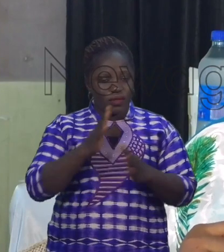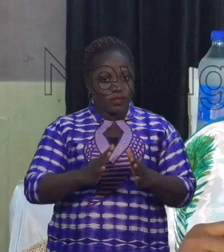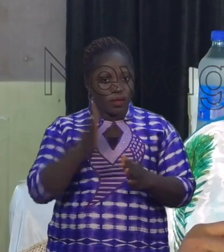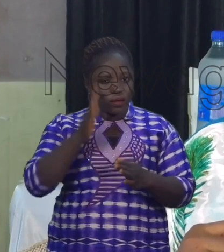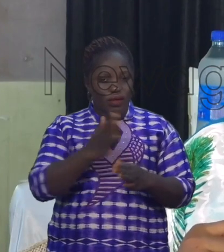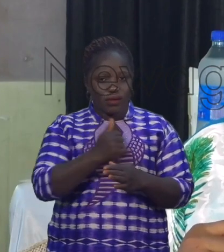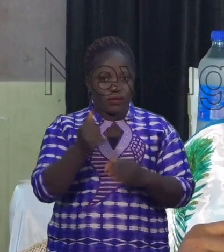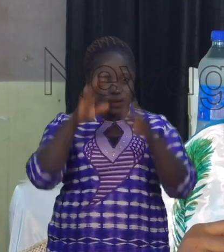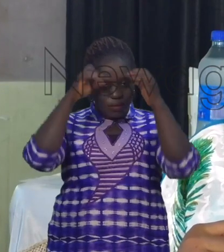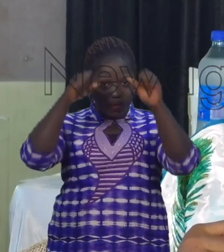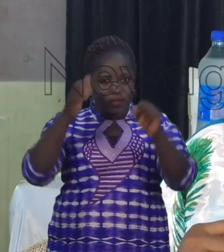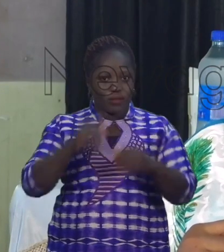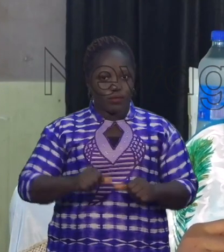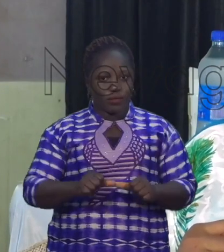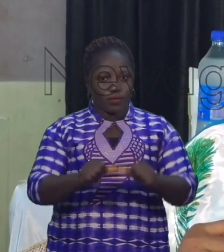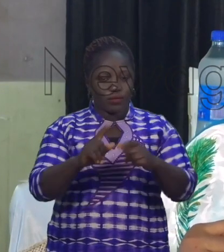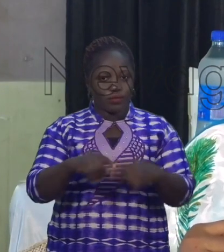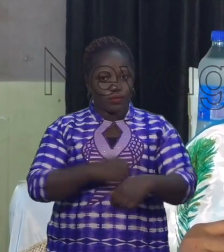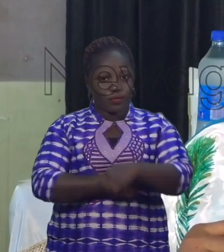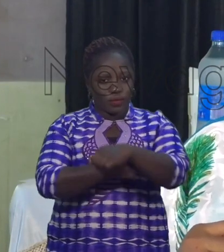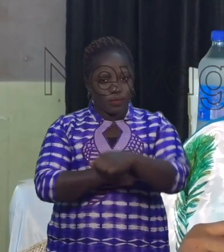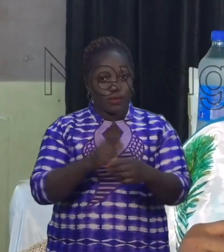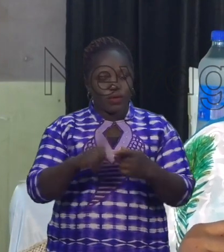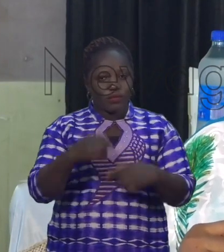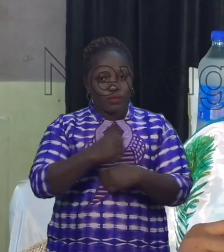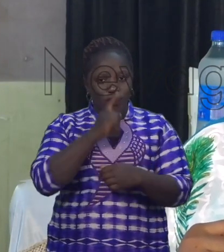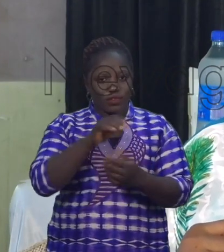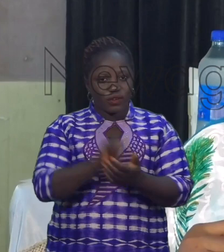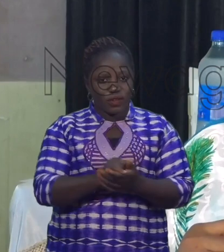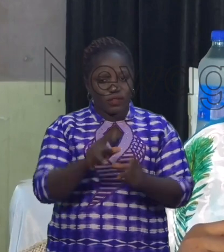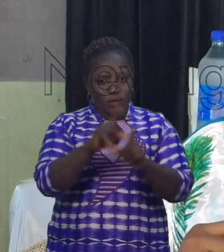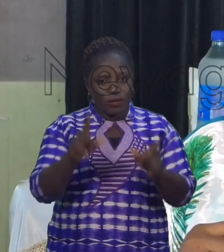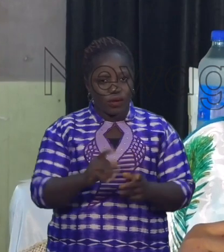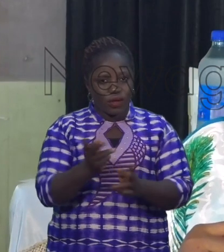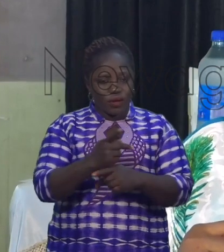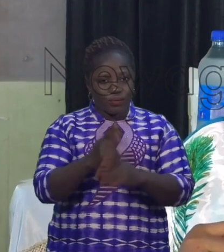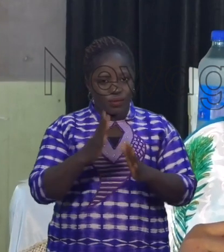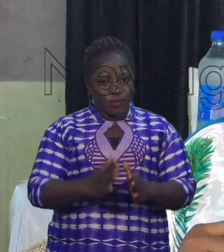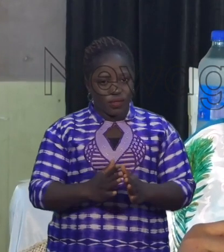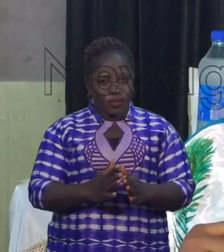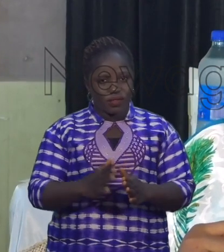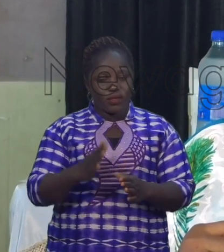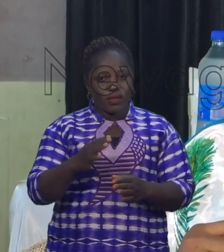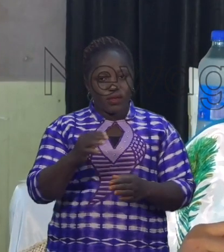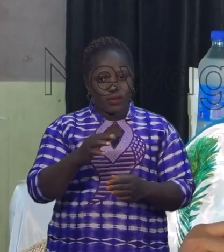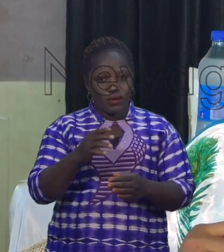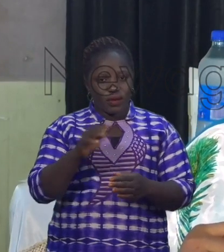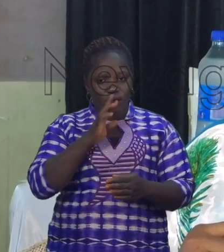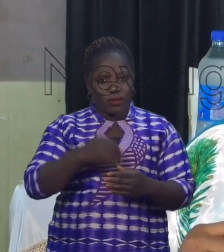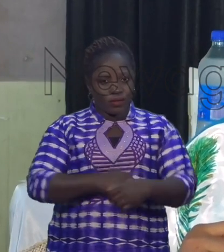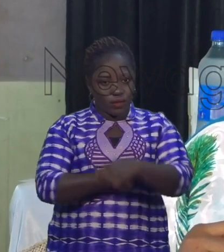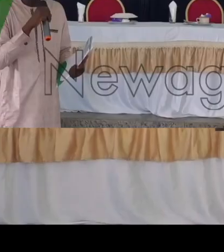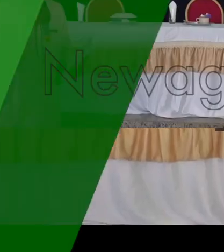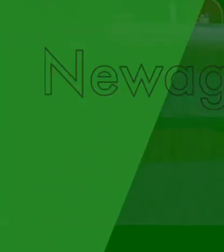committed to doing her best to cater for the needs of her citizens, including persons with